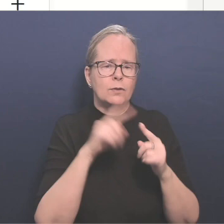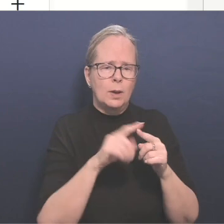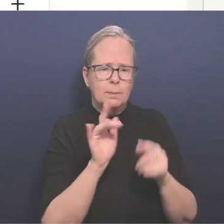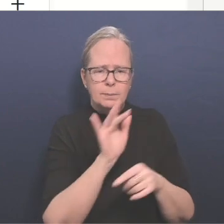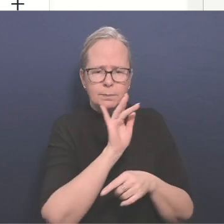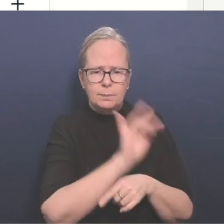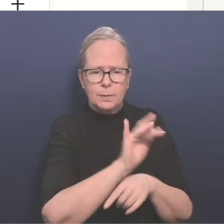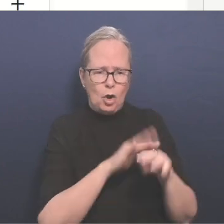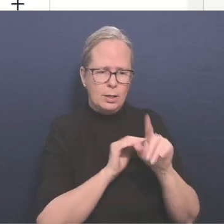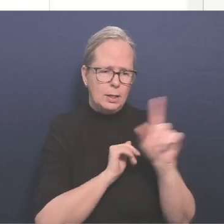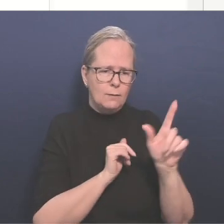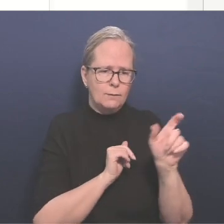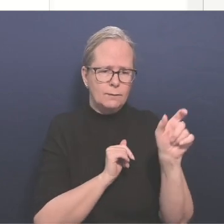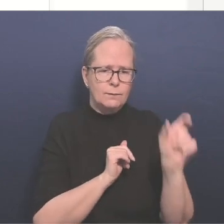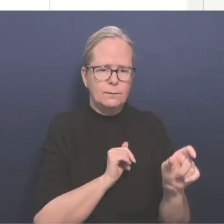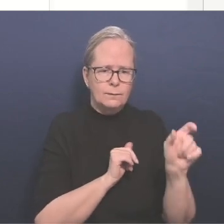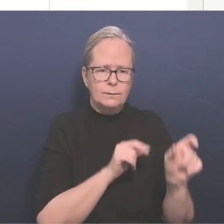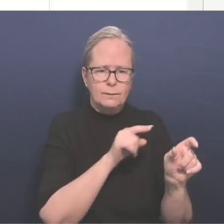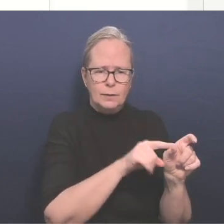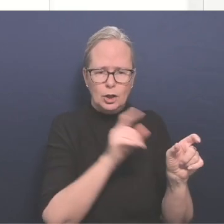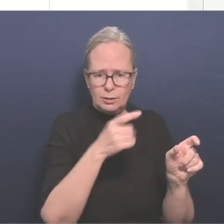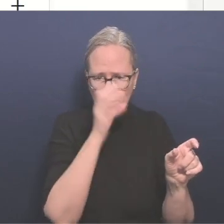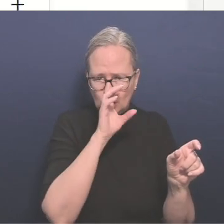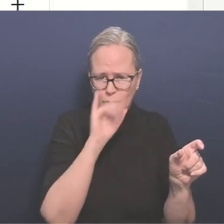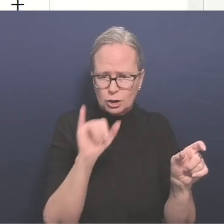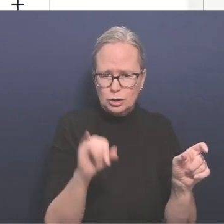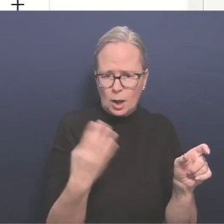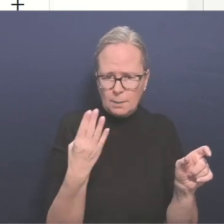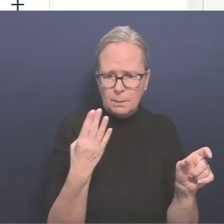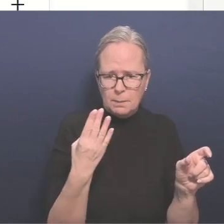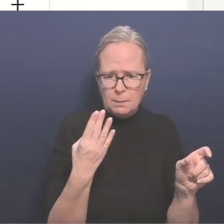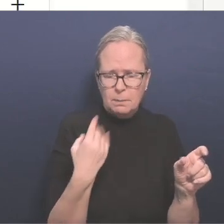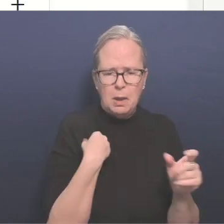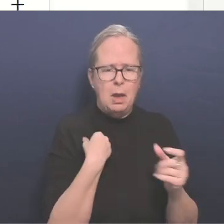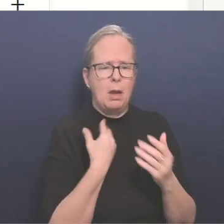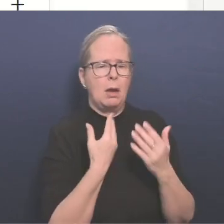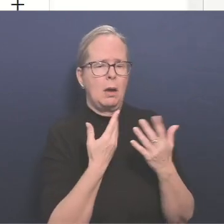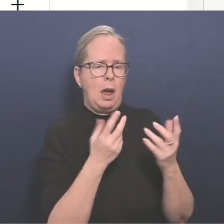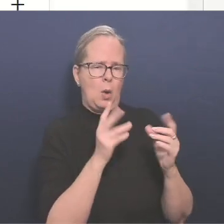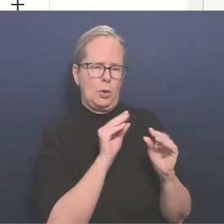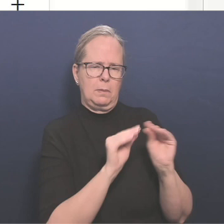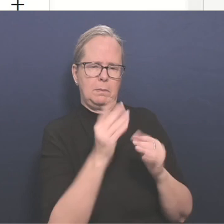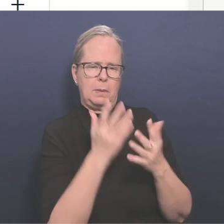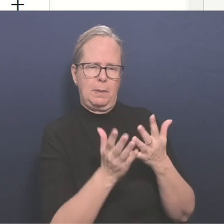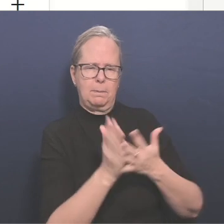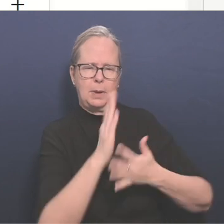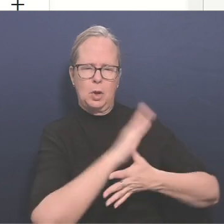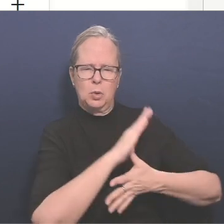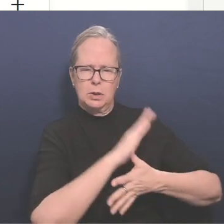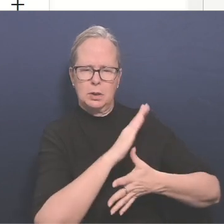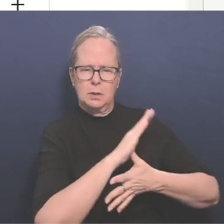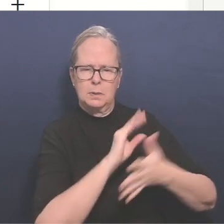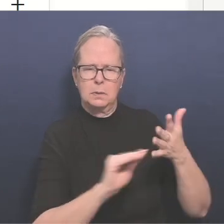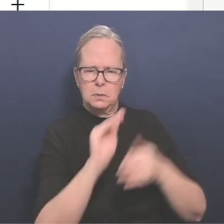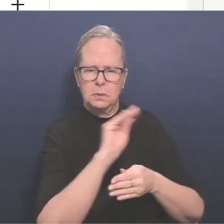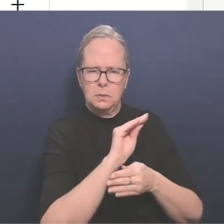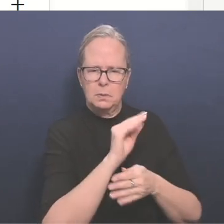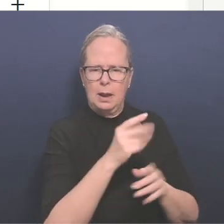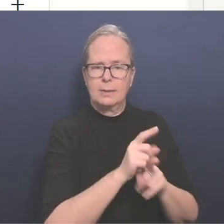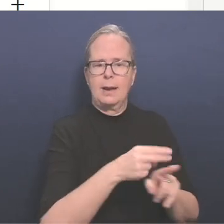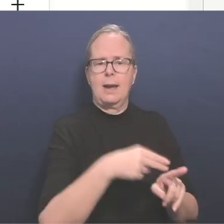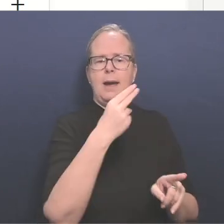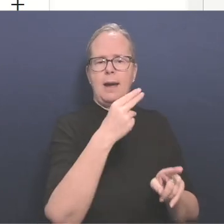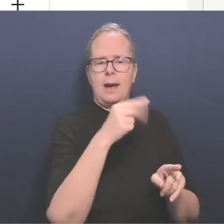next icon is eligibility. This is very important, so it gives you a high level of the requirements,